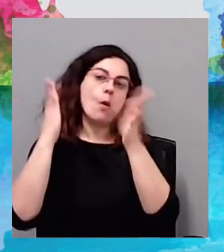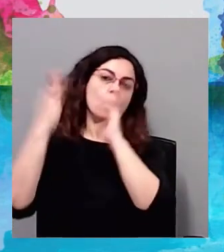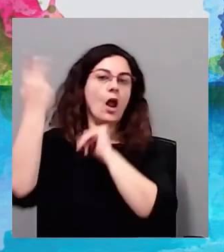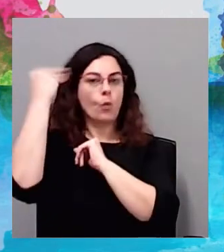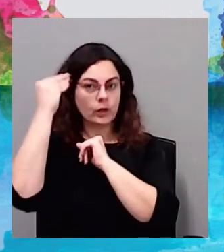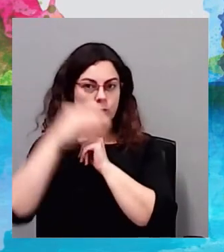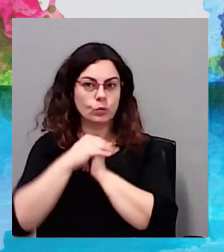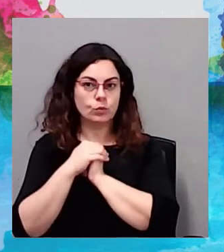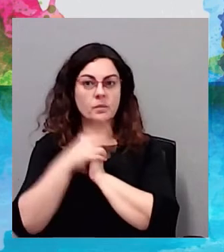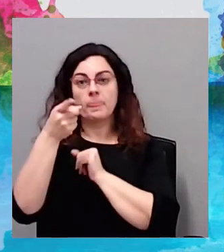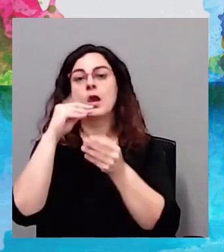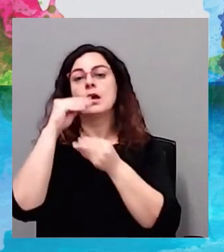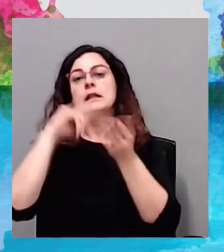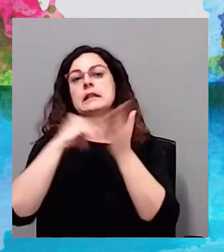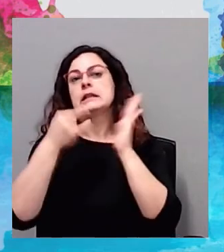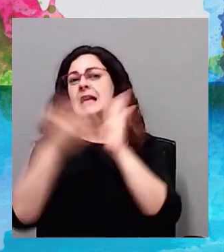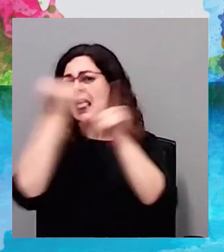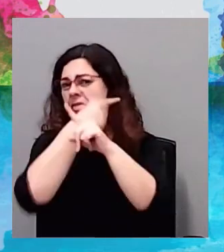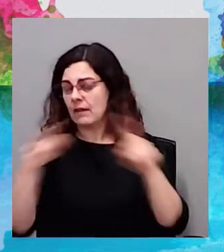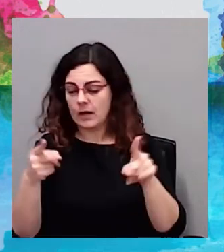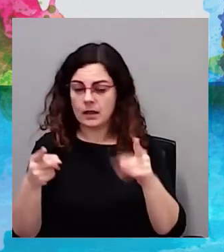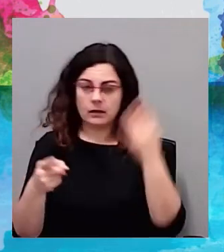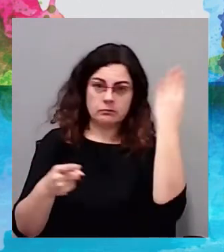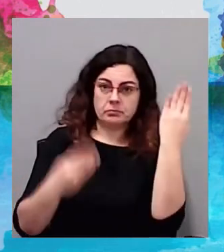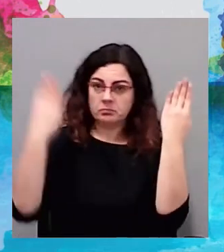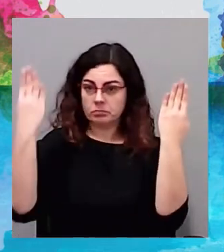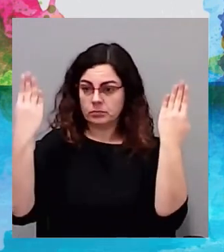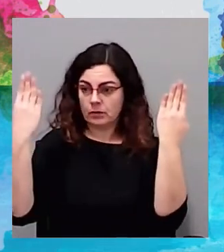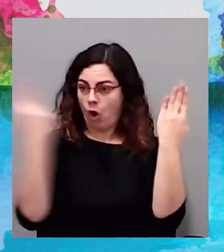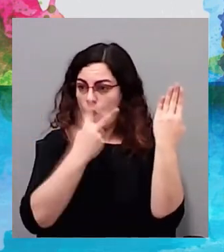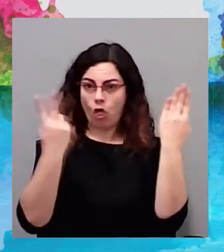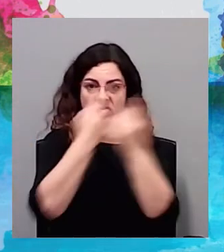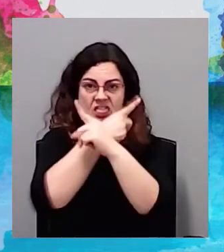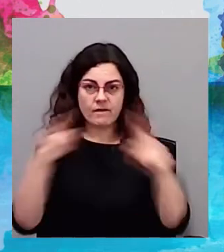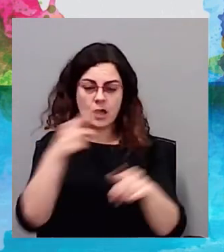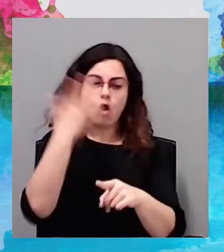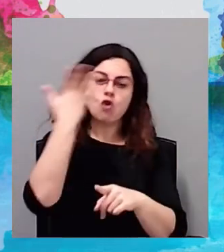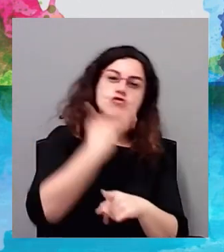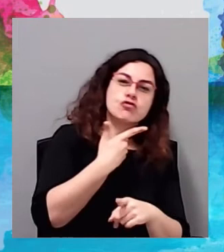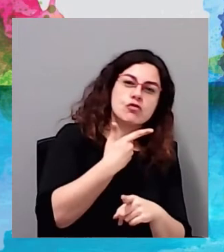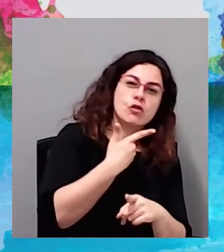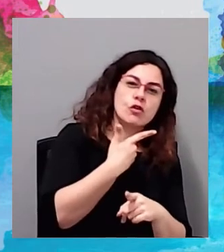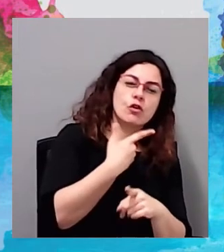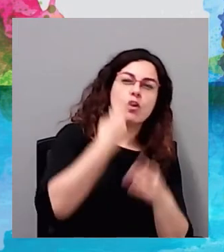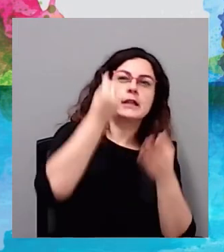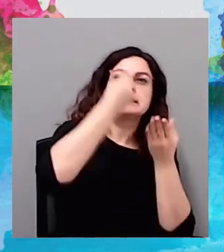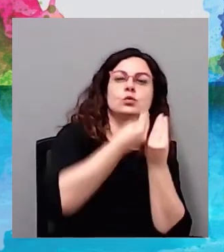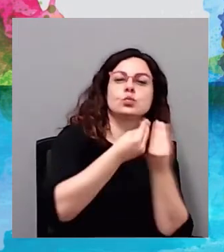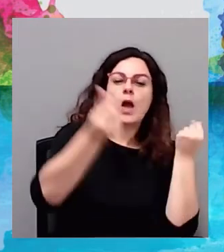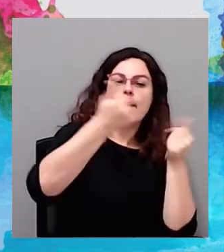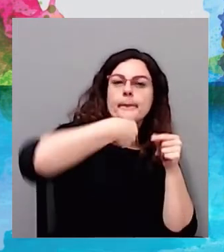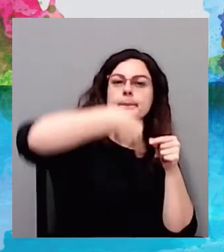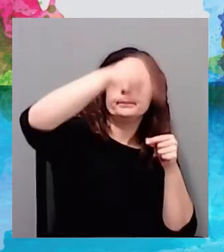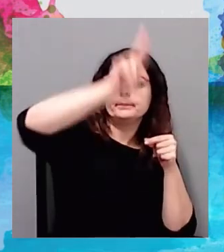effect here, maybe influenced from his stay in Paris. The colors, for example, they're not